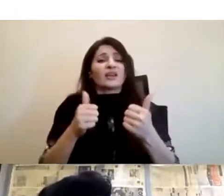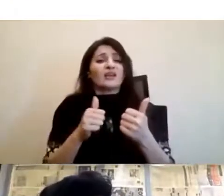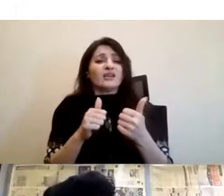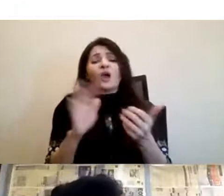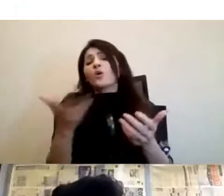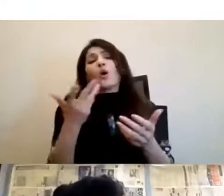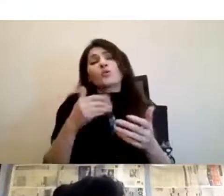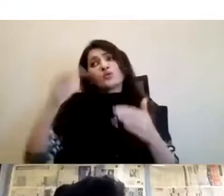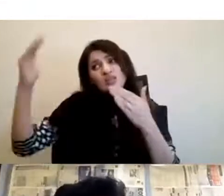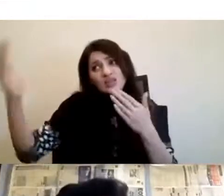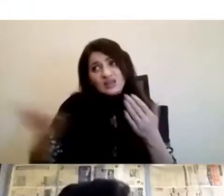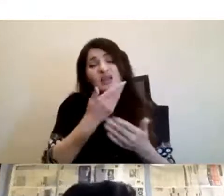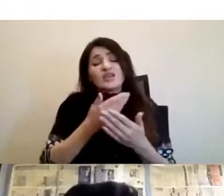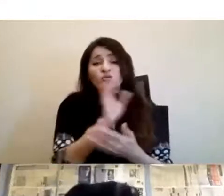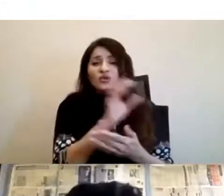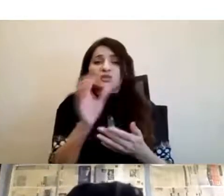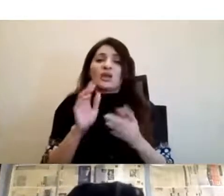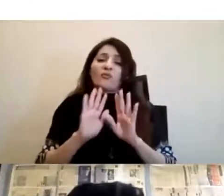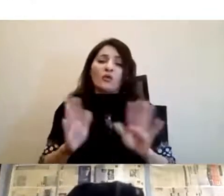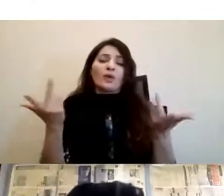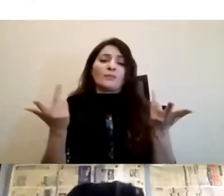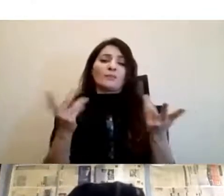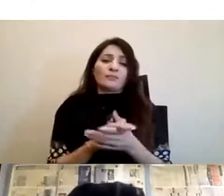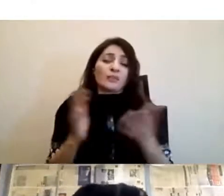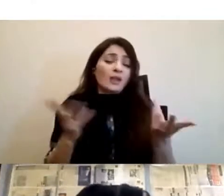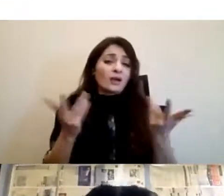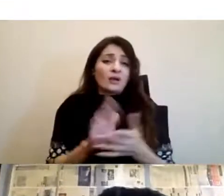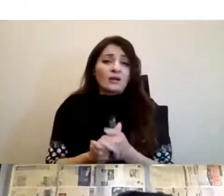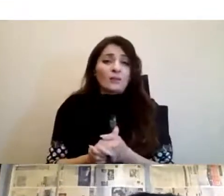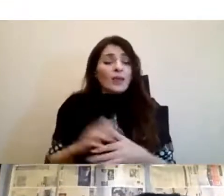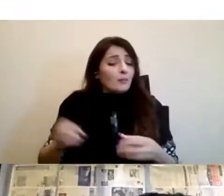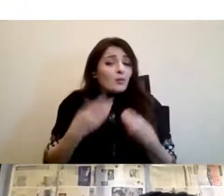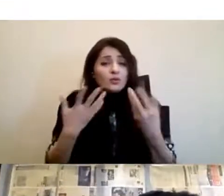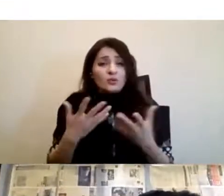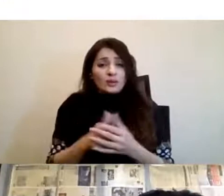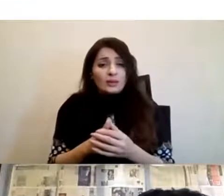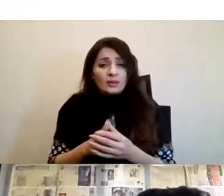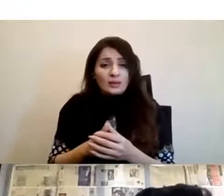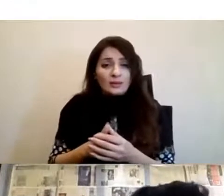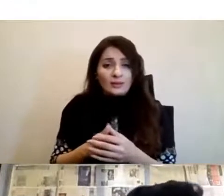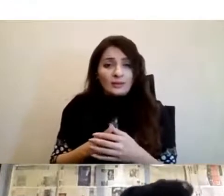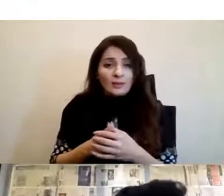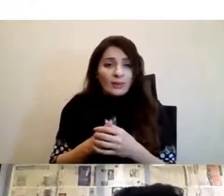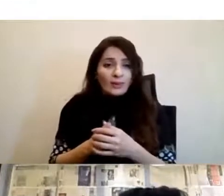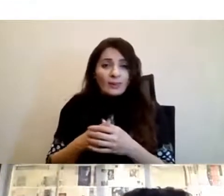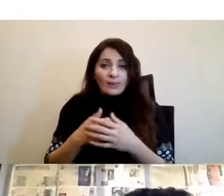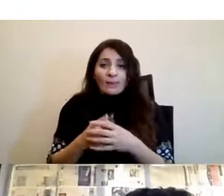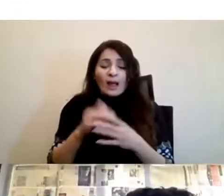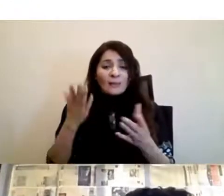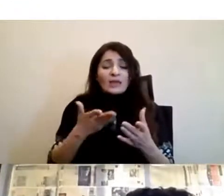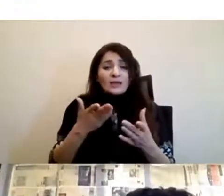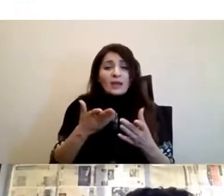been the impact of these efforts? Oh, sure. Happy to answer that. I know Mike Shvanik touched on a lot of the innovations